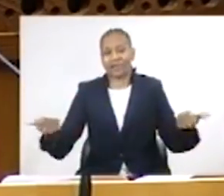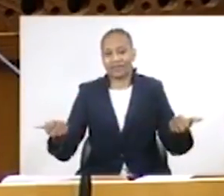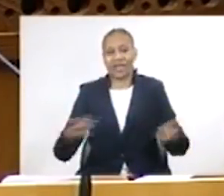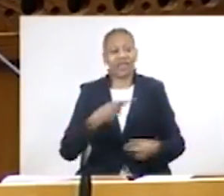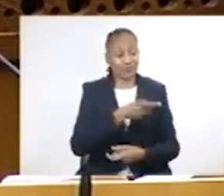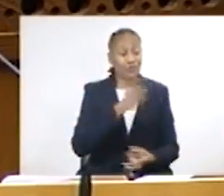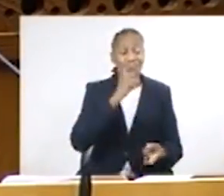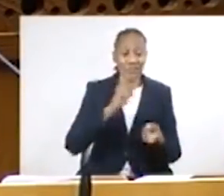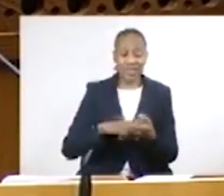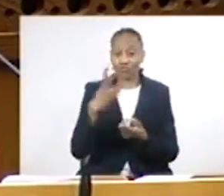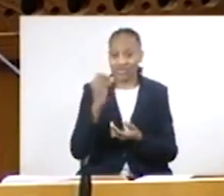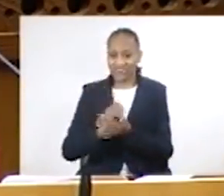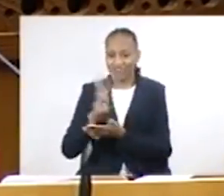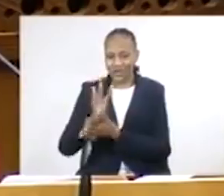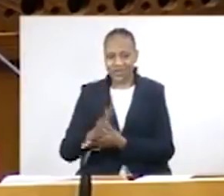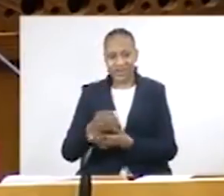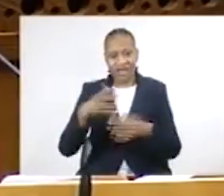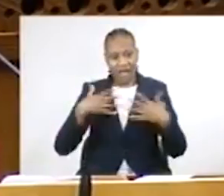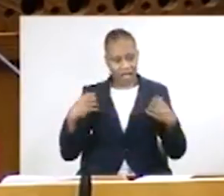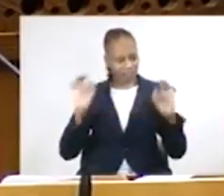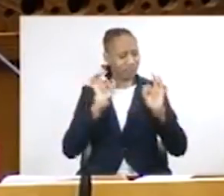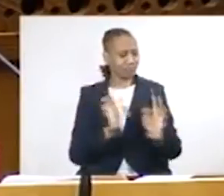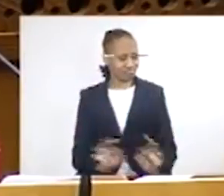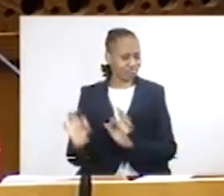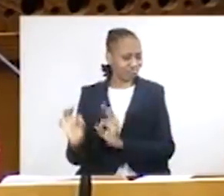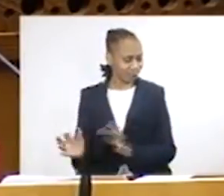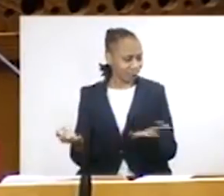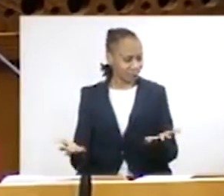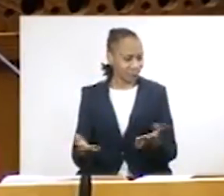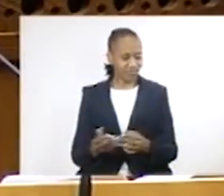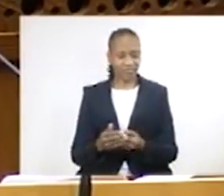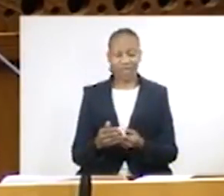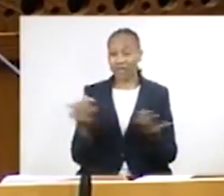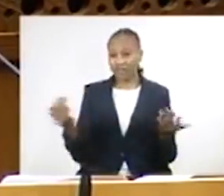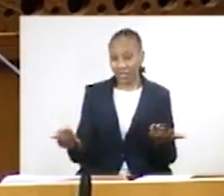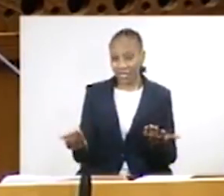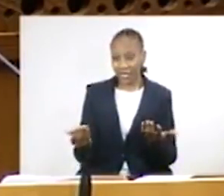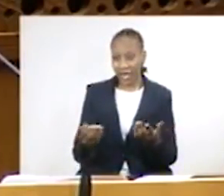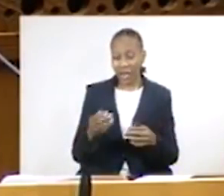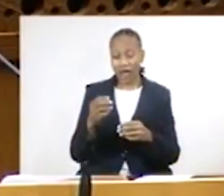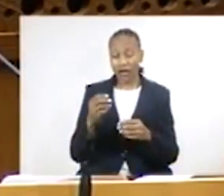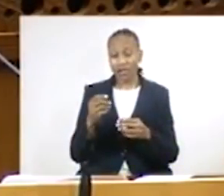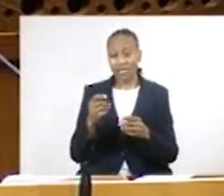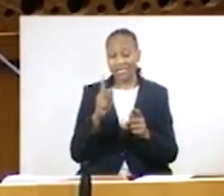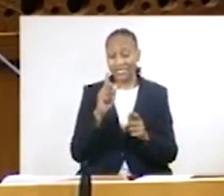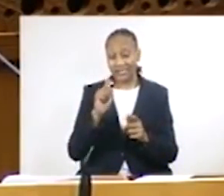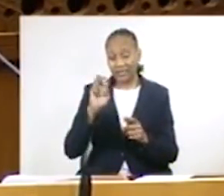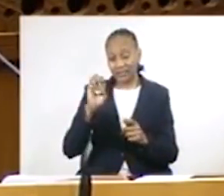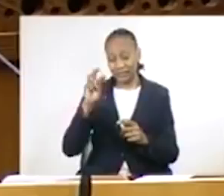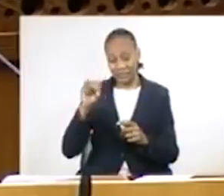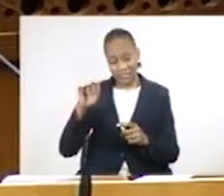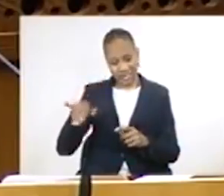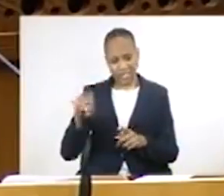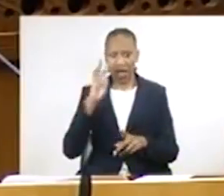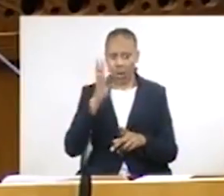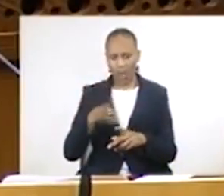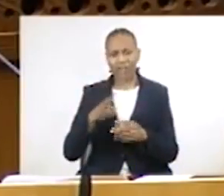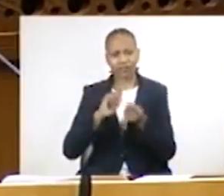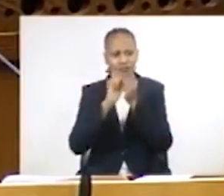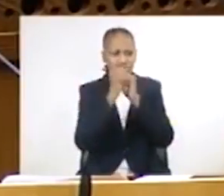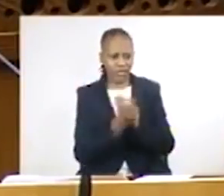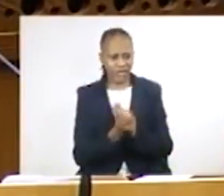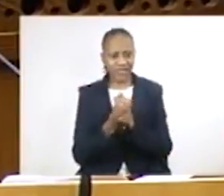halved unemployment in 2009. You also promised to distribute 30% of the land in this very